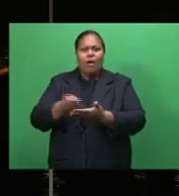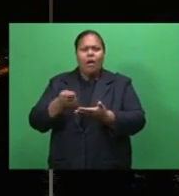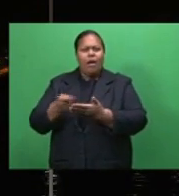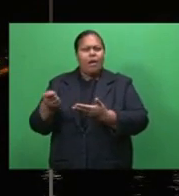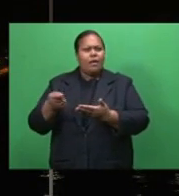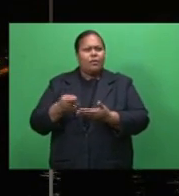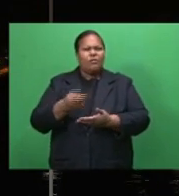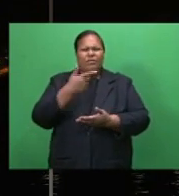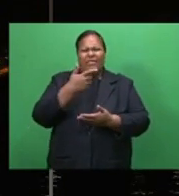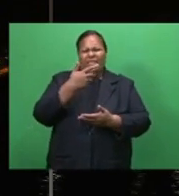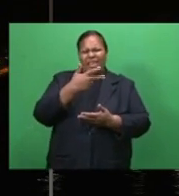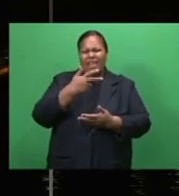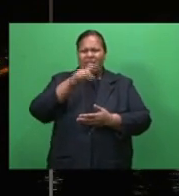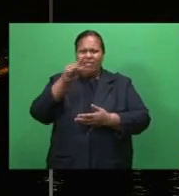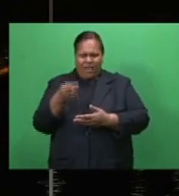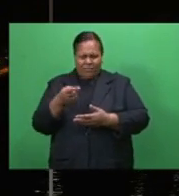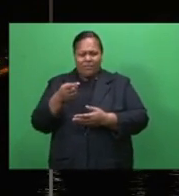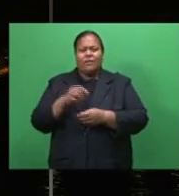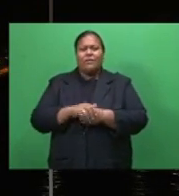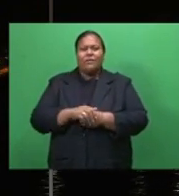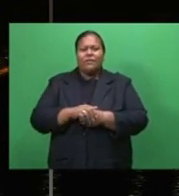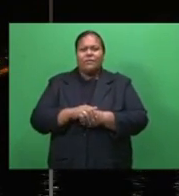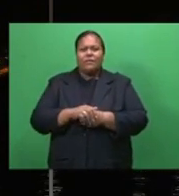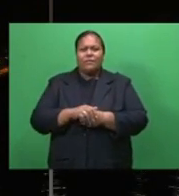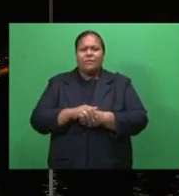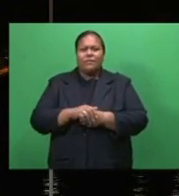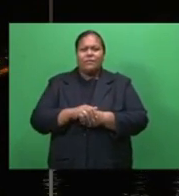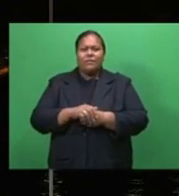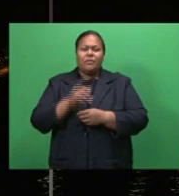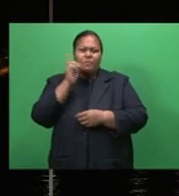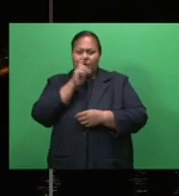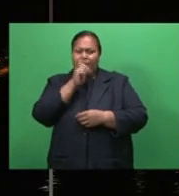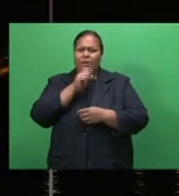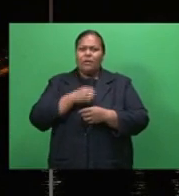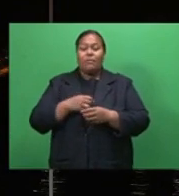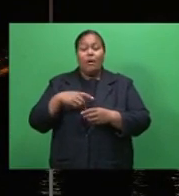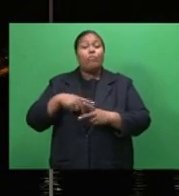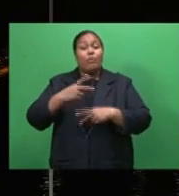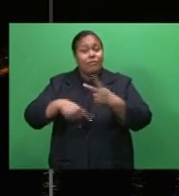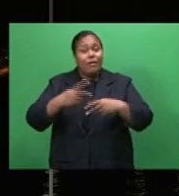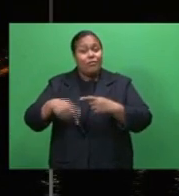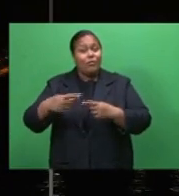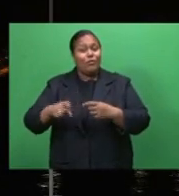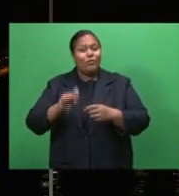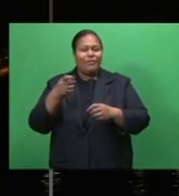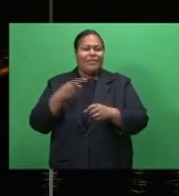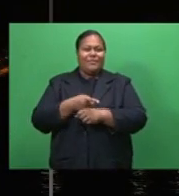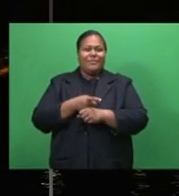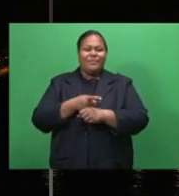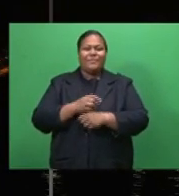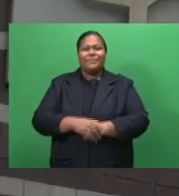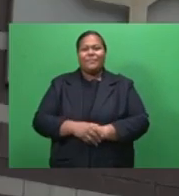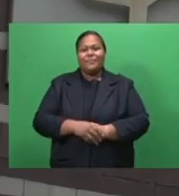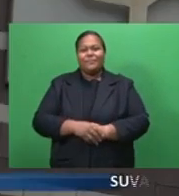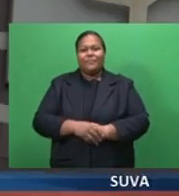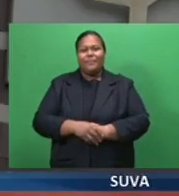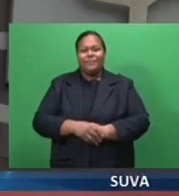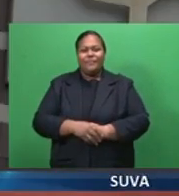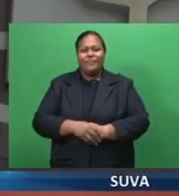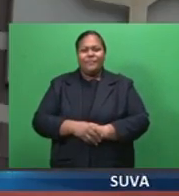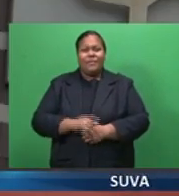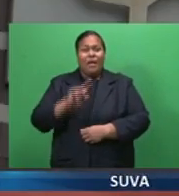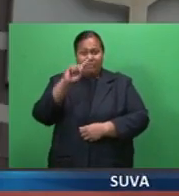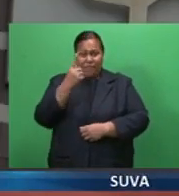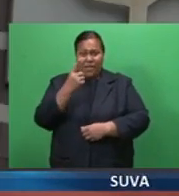78,519 applicants, while the remainder will be processed by the end of next week. Lena Rees has more. With the first phase